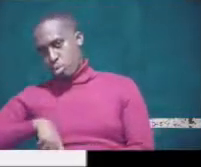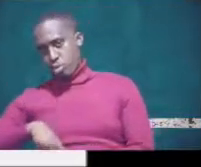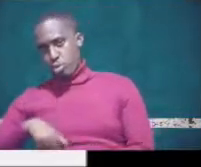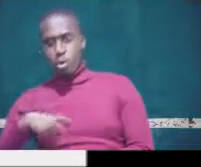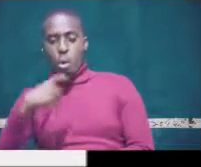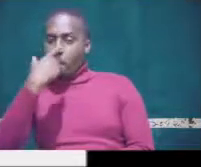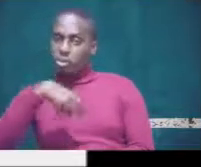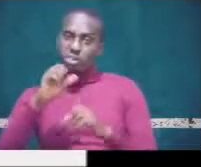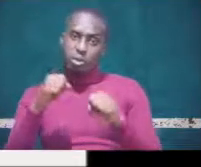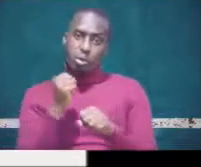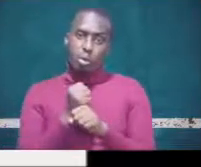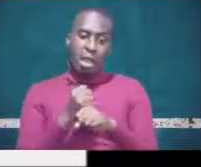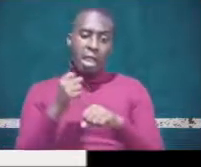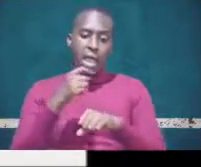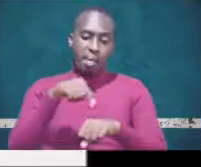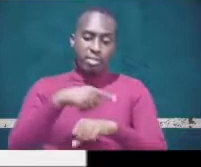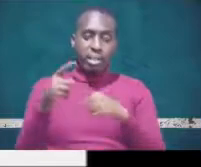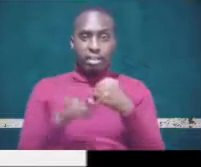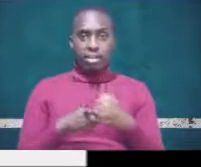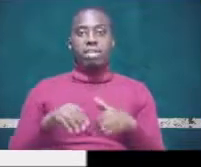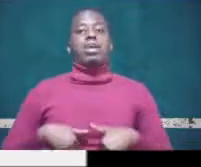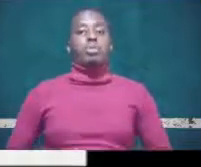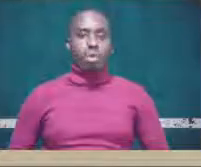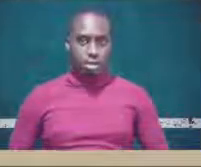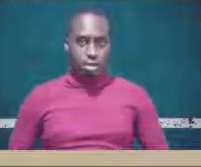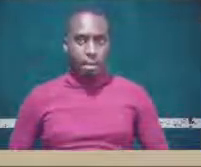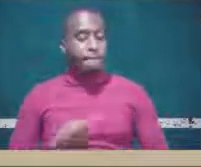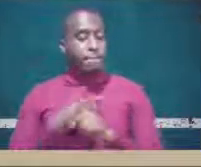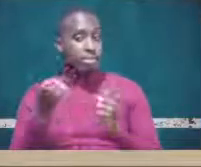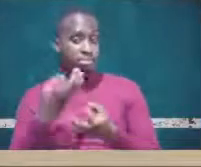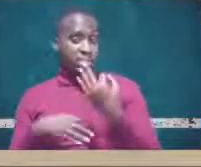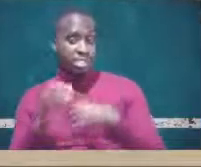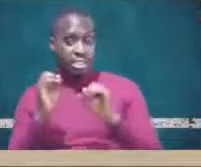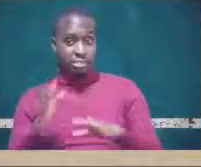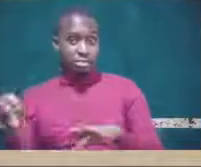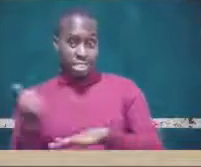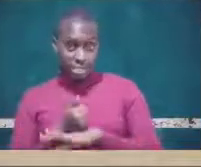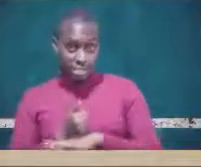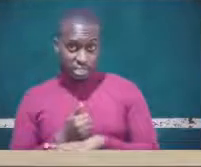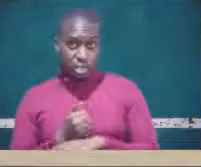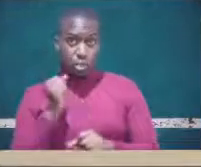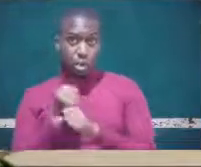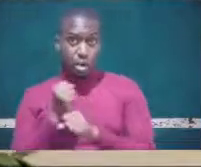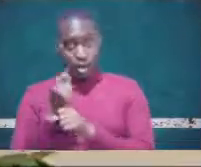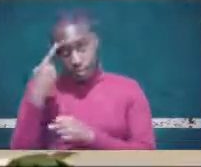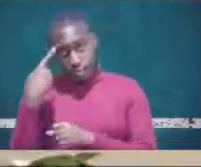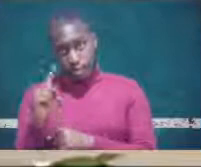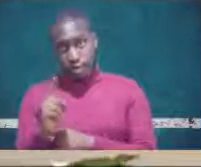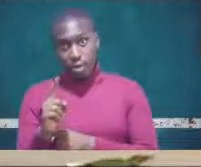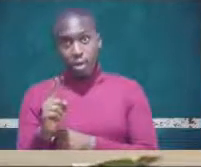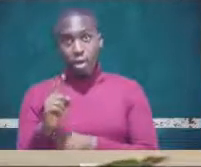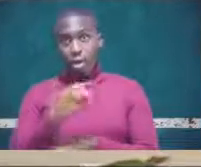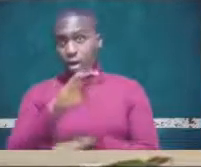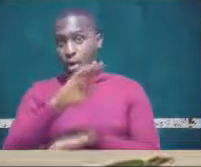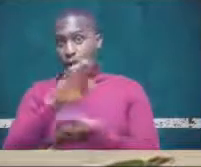beings, you may work for 6 hours, you're already tired. But with the machine, once you set it, it may work for many